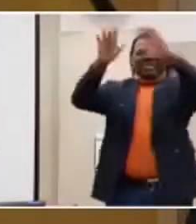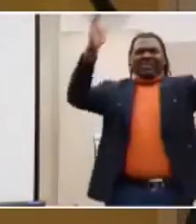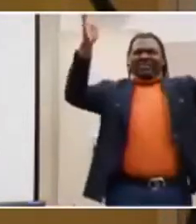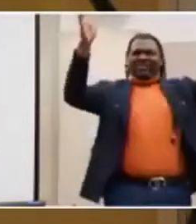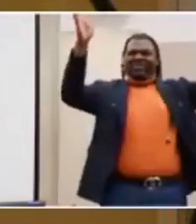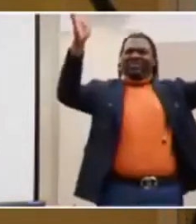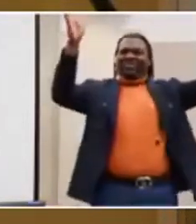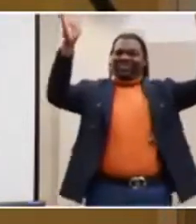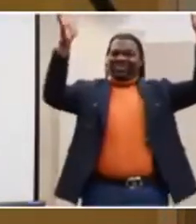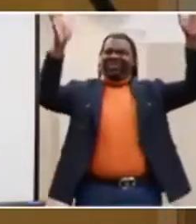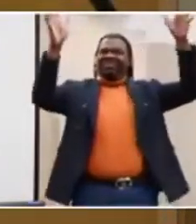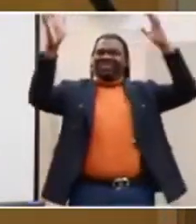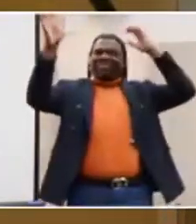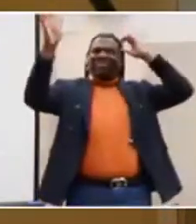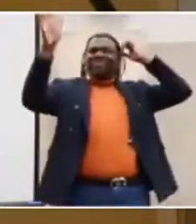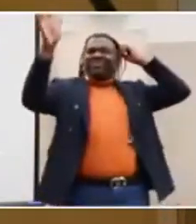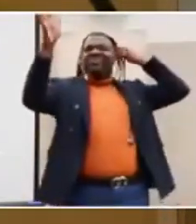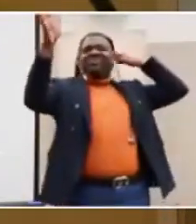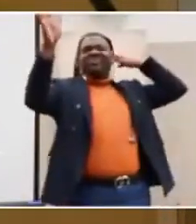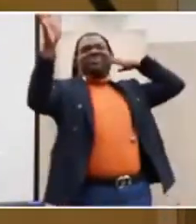that.